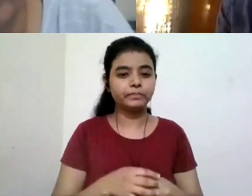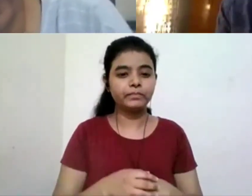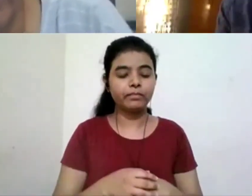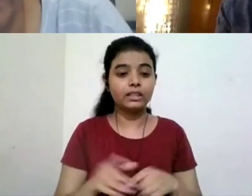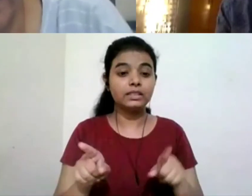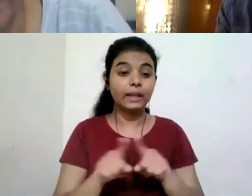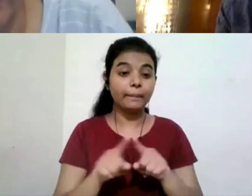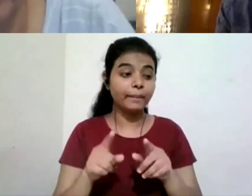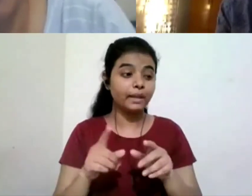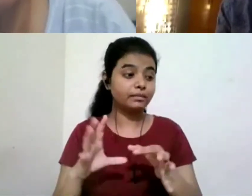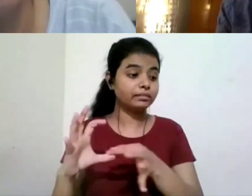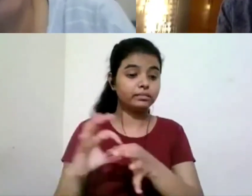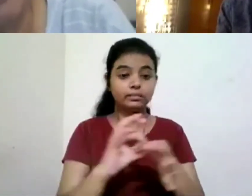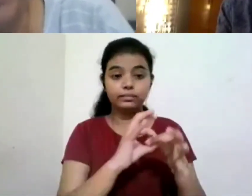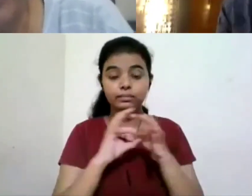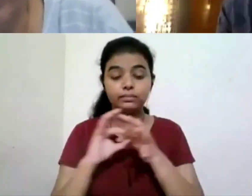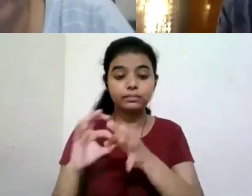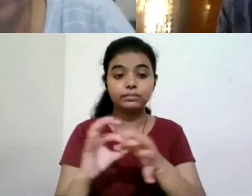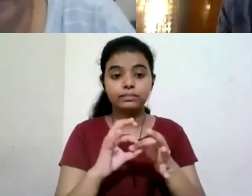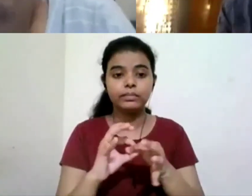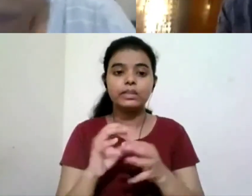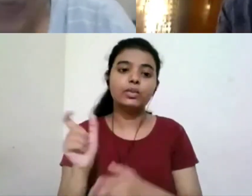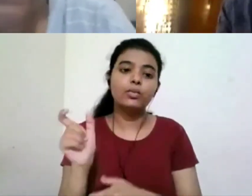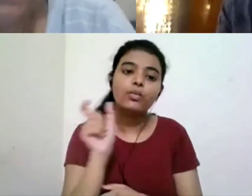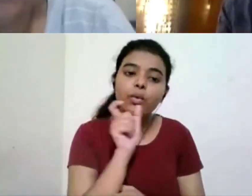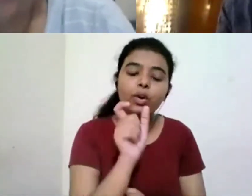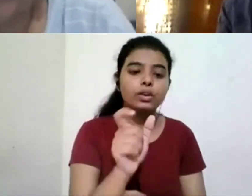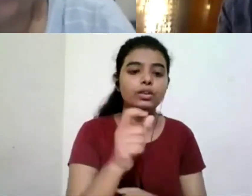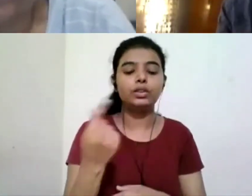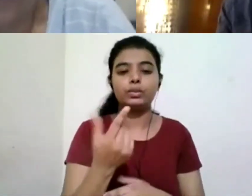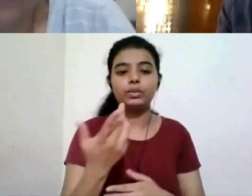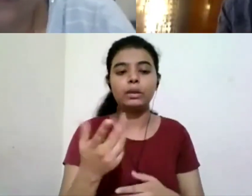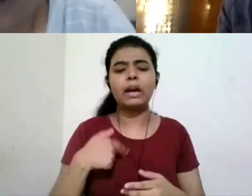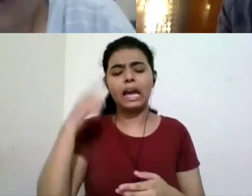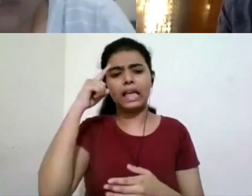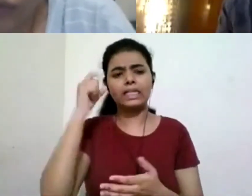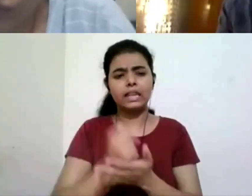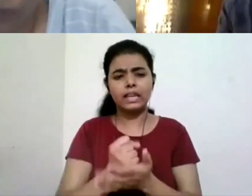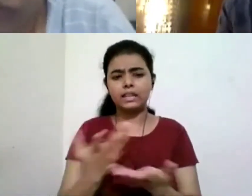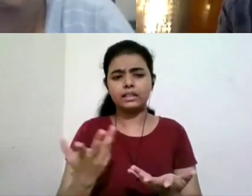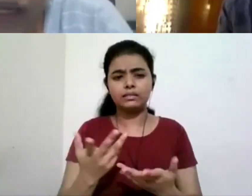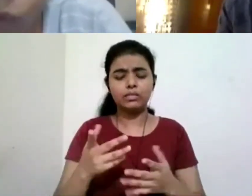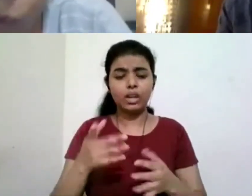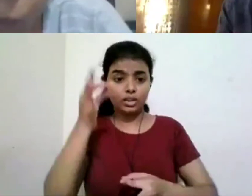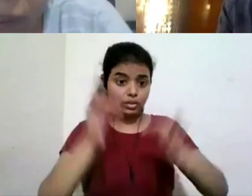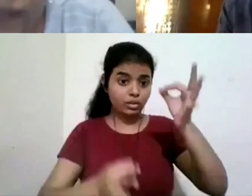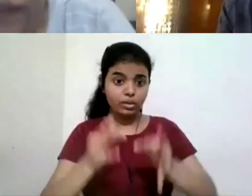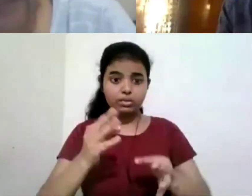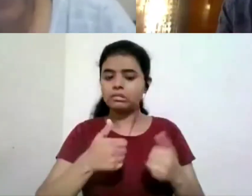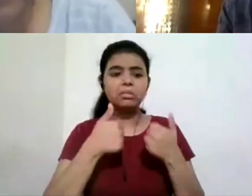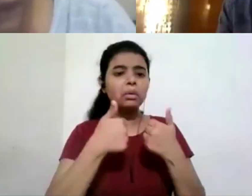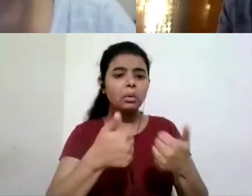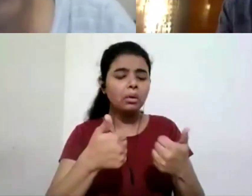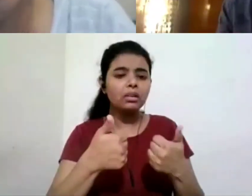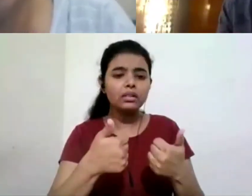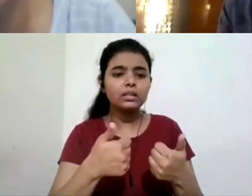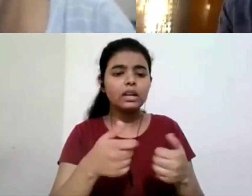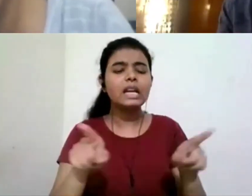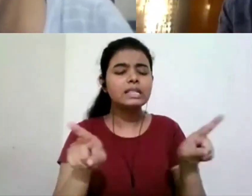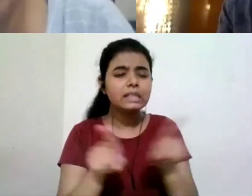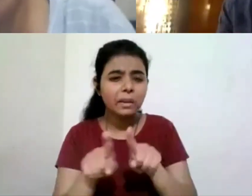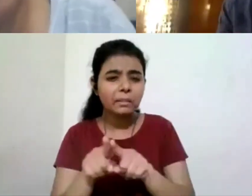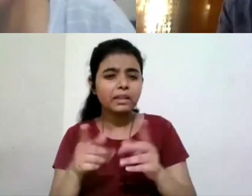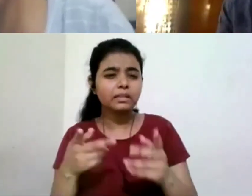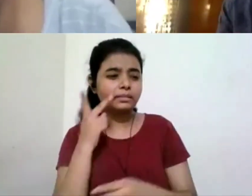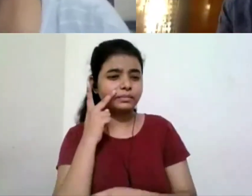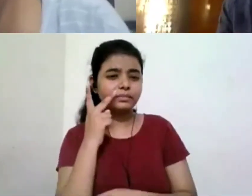combination which comes in there is worth pursuing. But I think a judgment rewriting project would be a very good place. Similarly, you know, to like